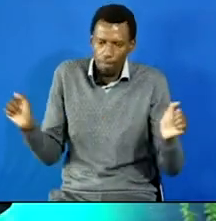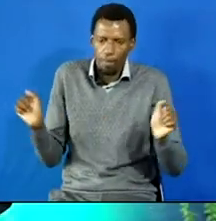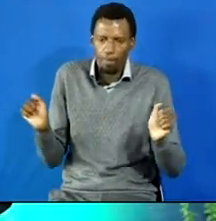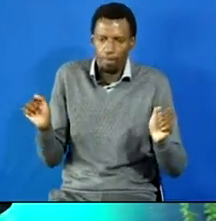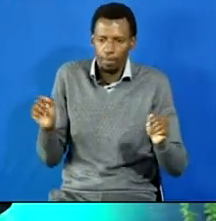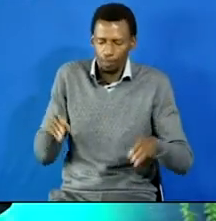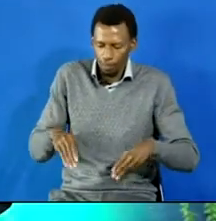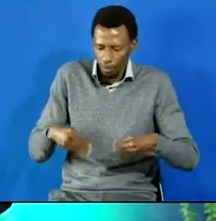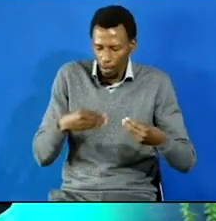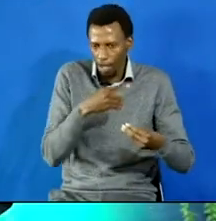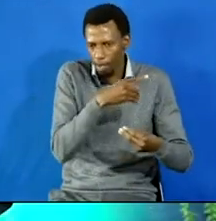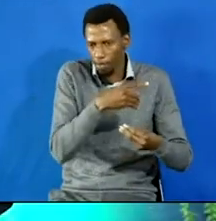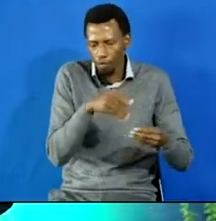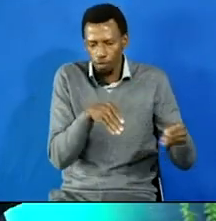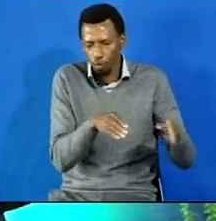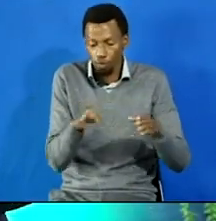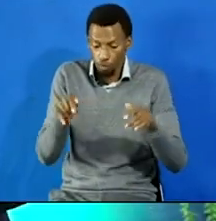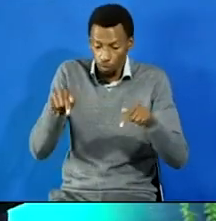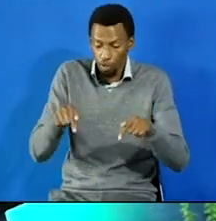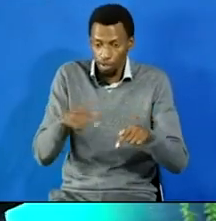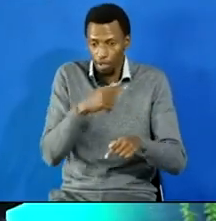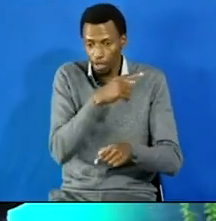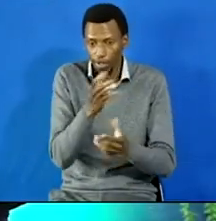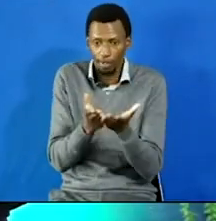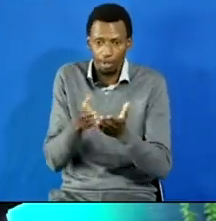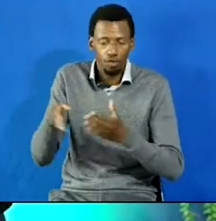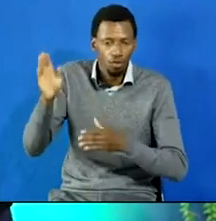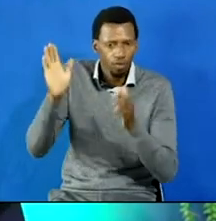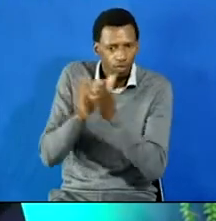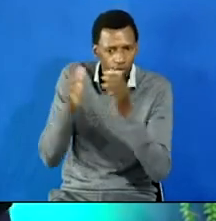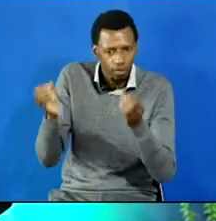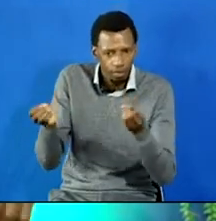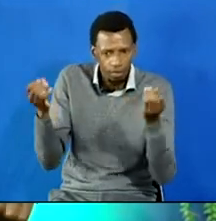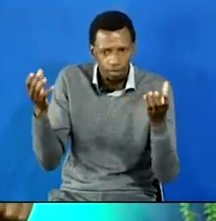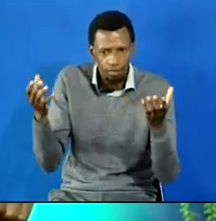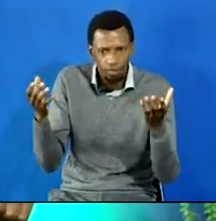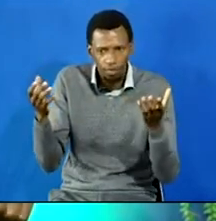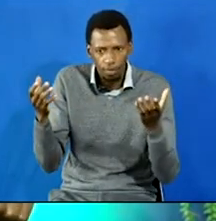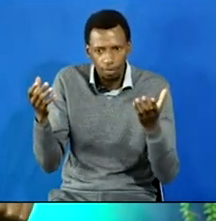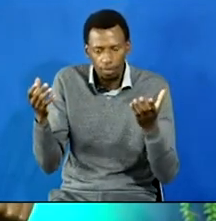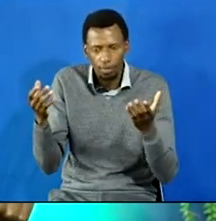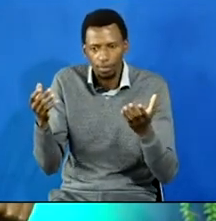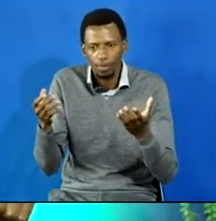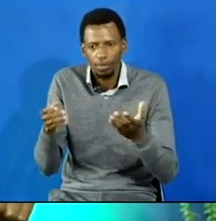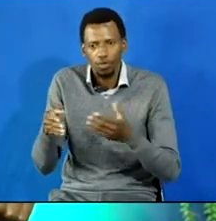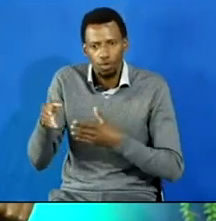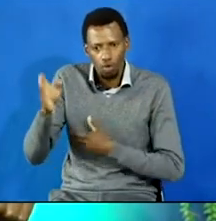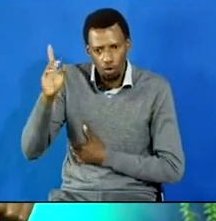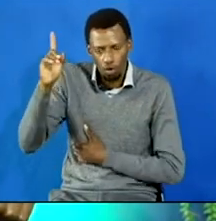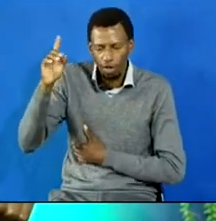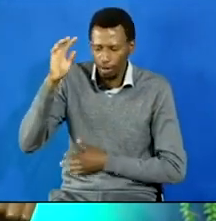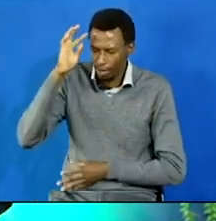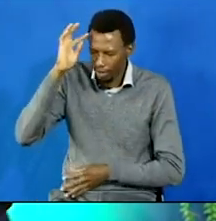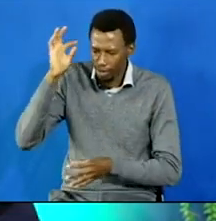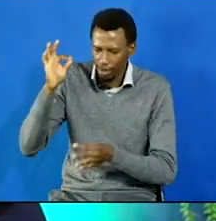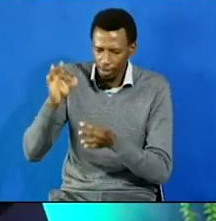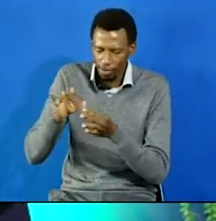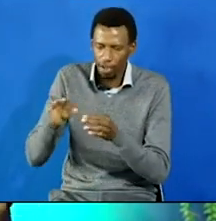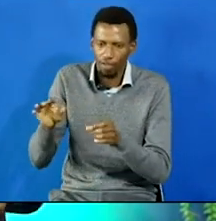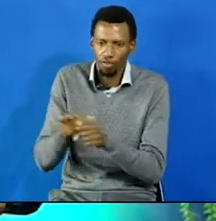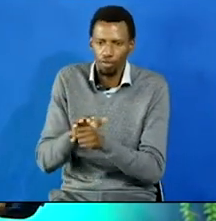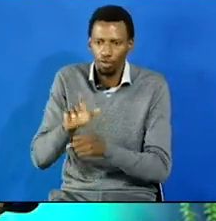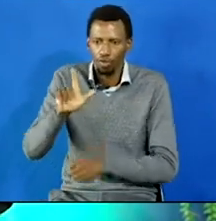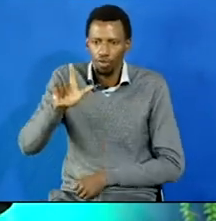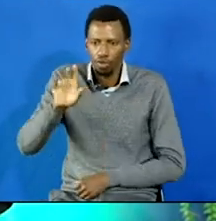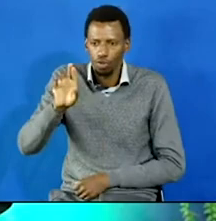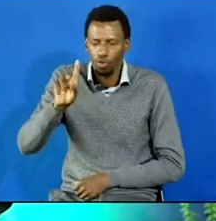today now I'm serving him. Hallelujah. Our God is faithful. And Luke chapter 19